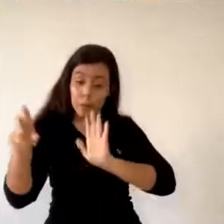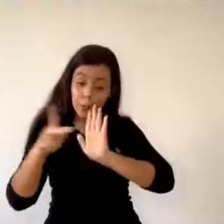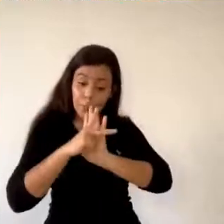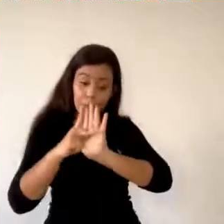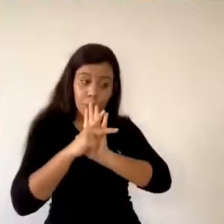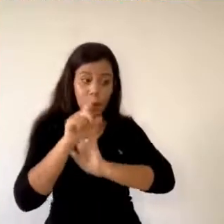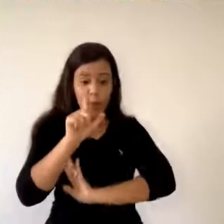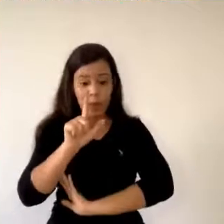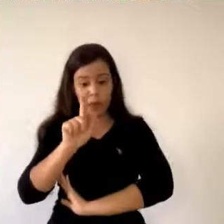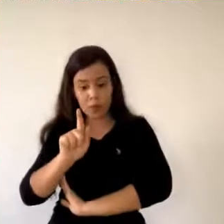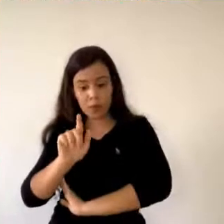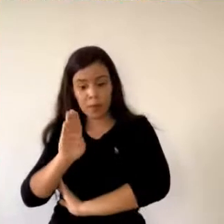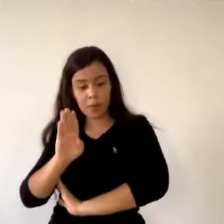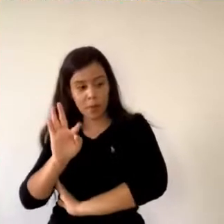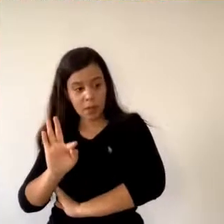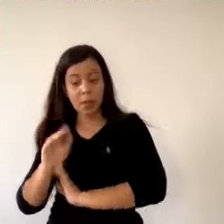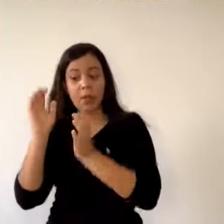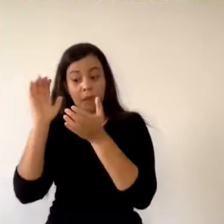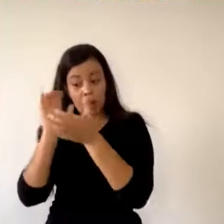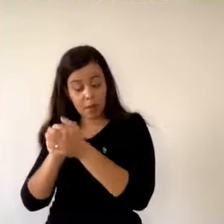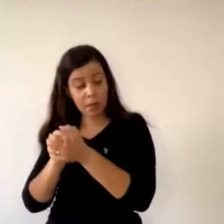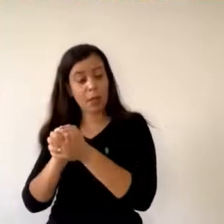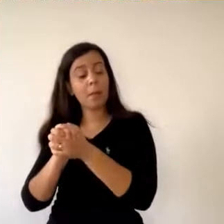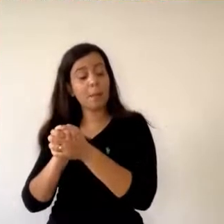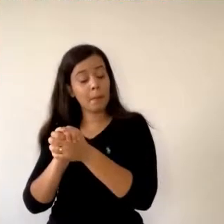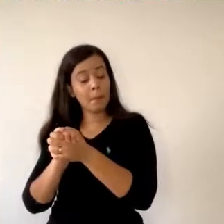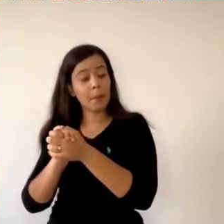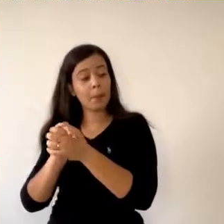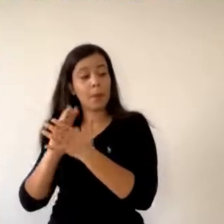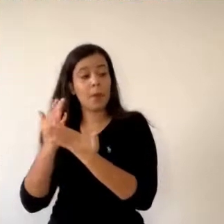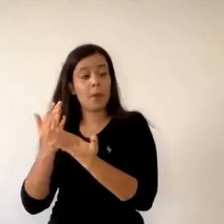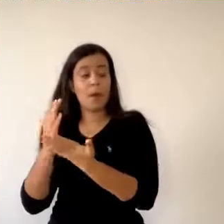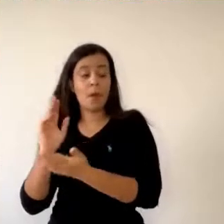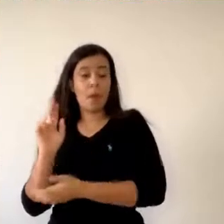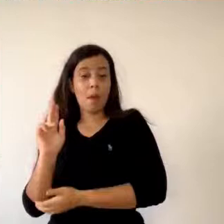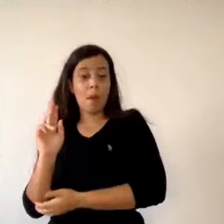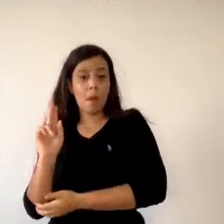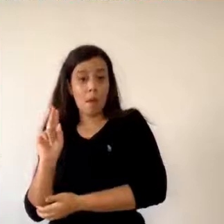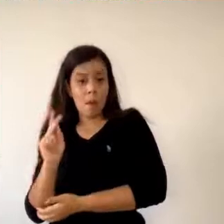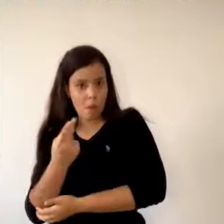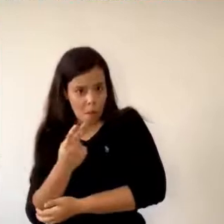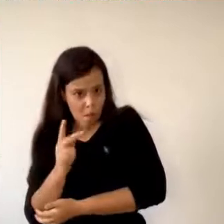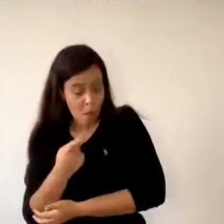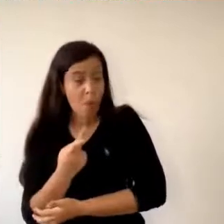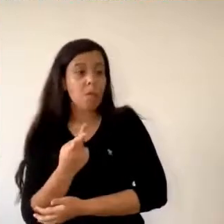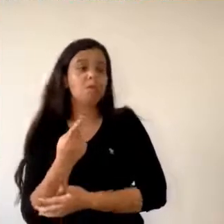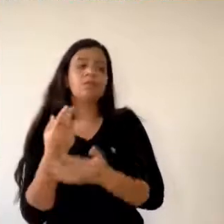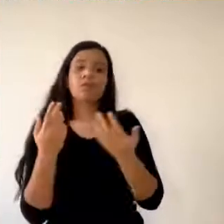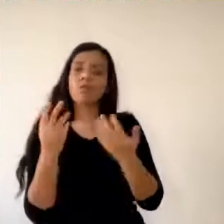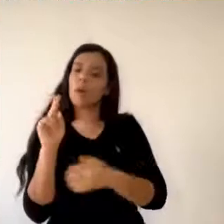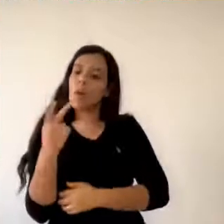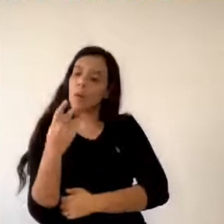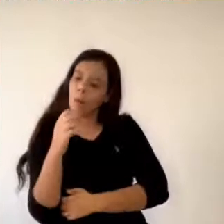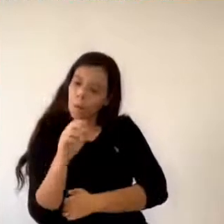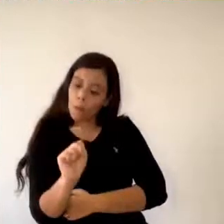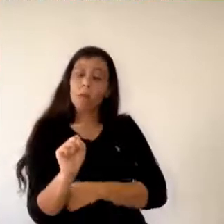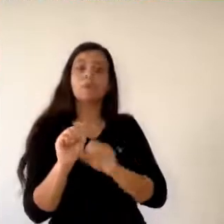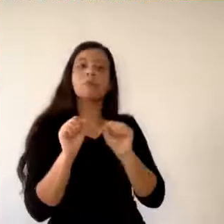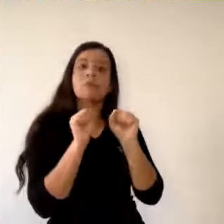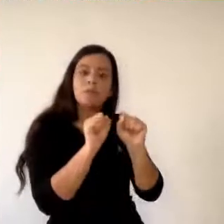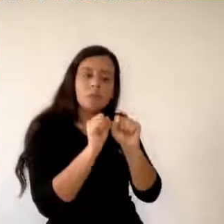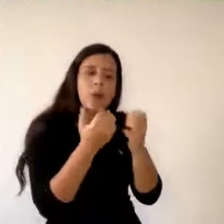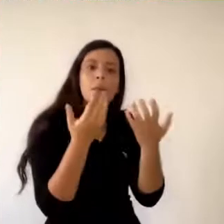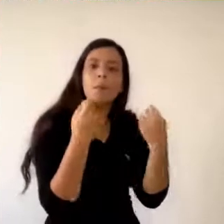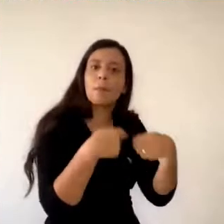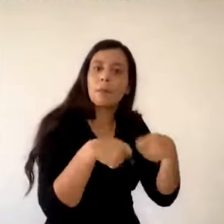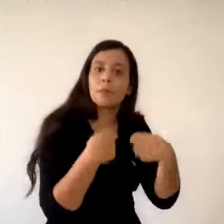we have this pride month and ensure the rights of people to get